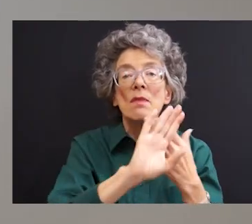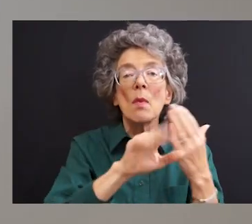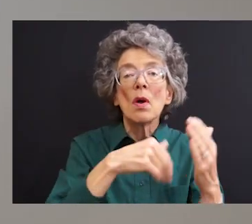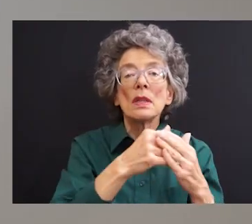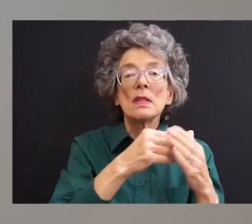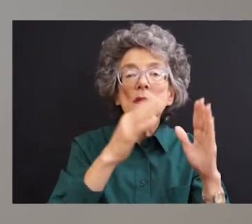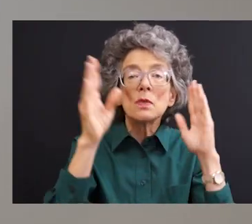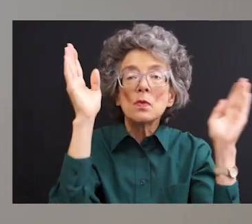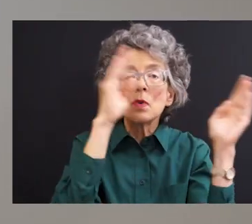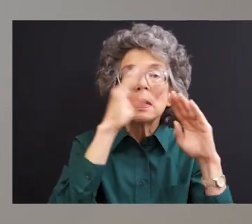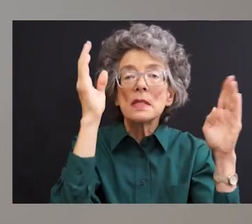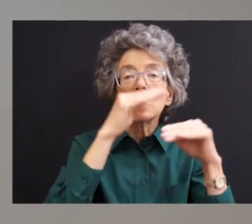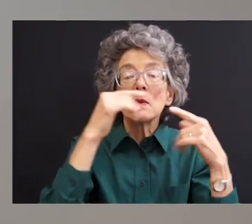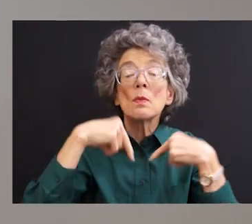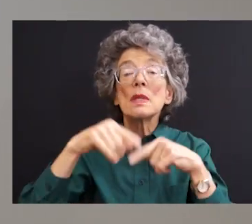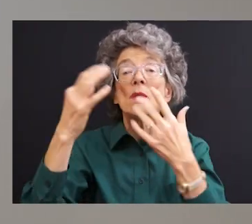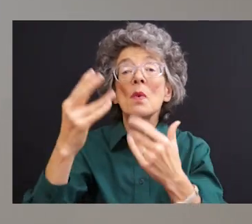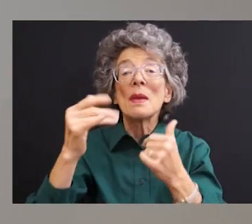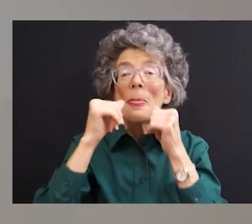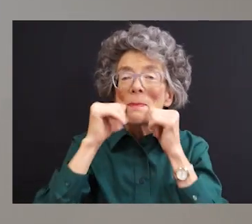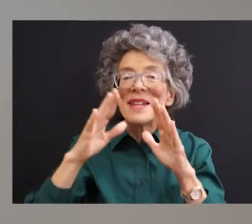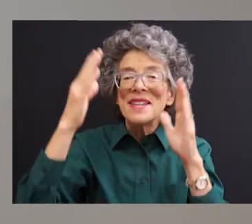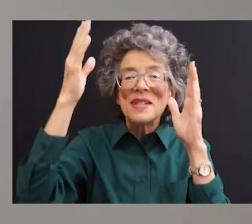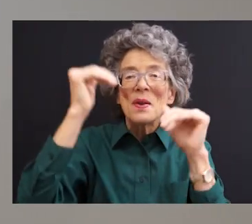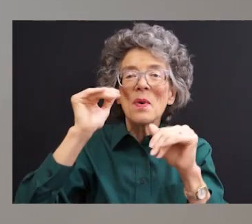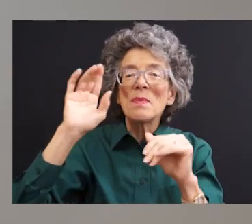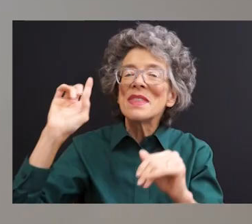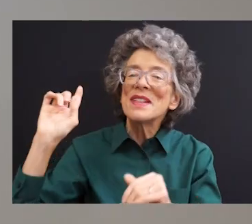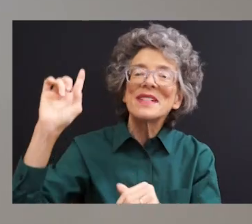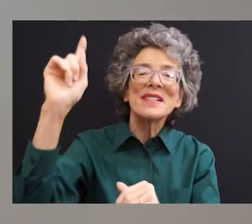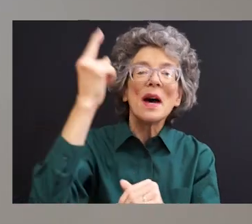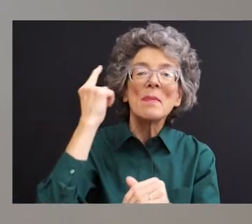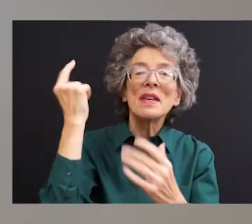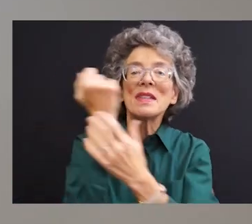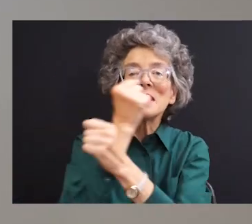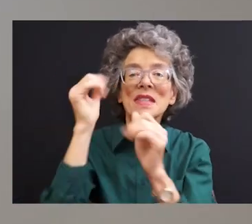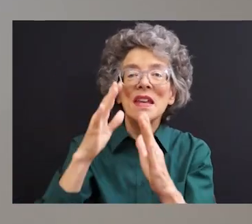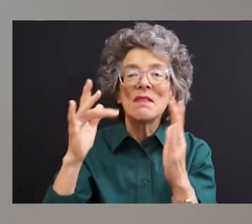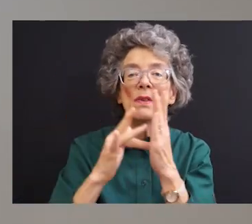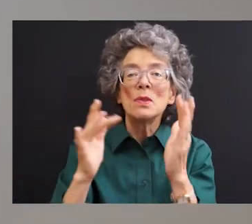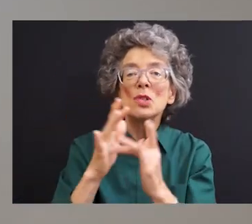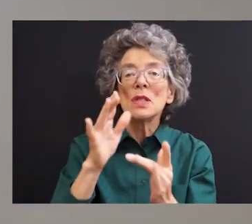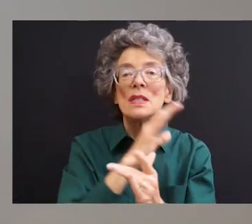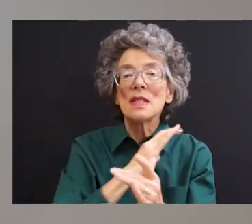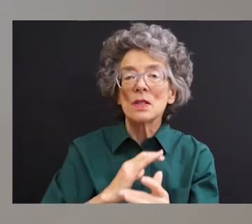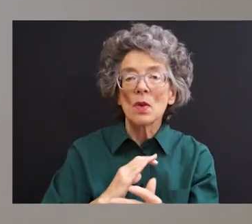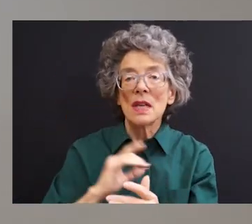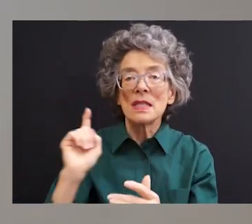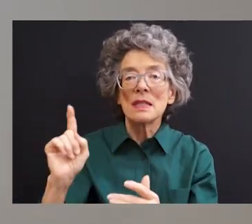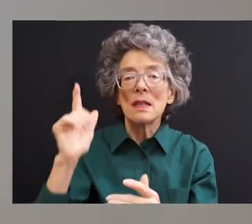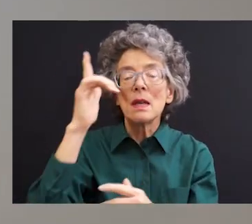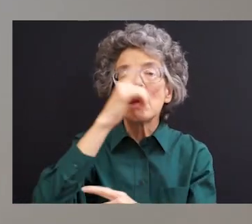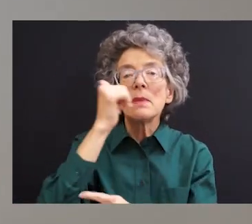and safe from all distress as we await the blessed hope and the coming of our Savior, Jesus Christ.